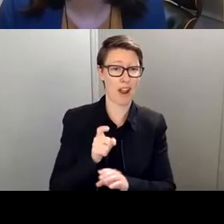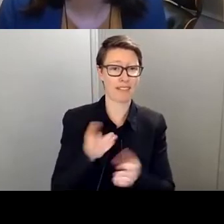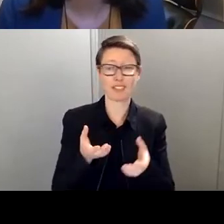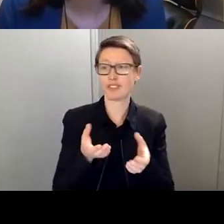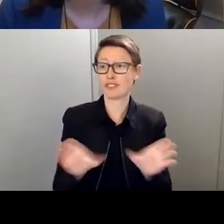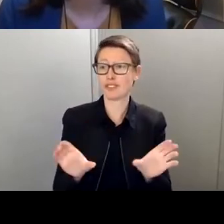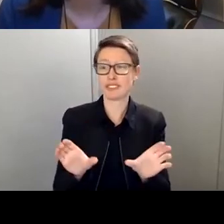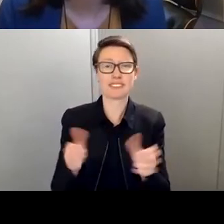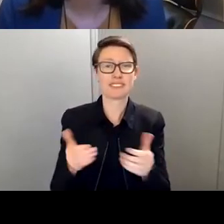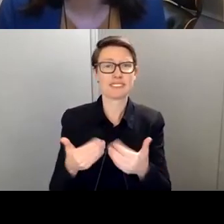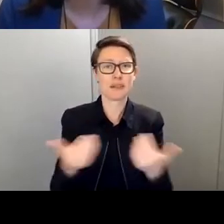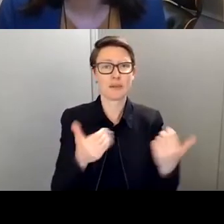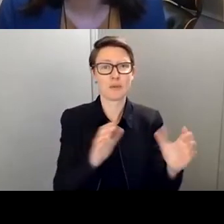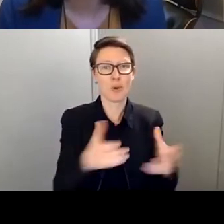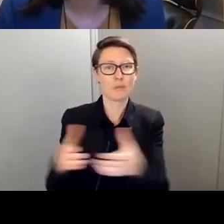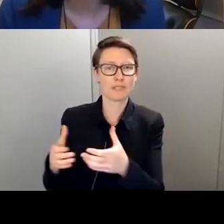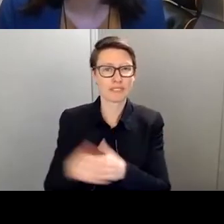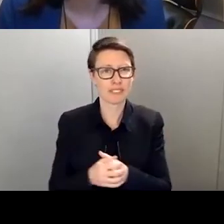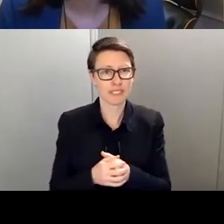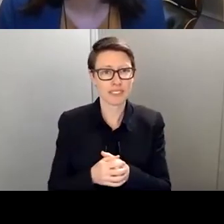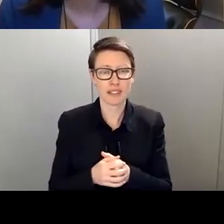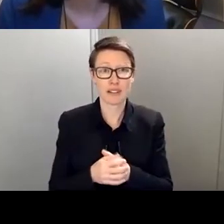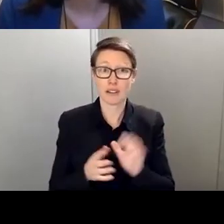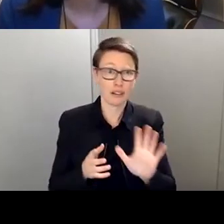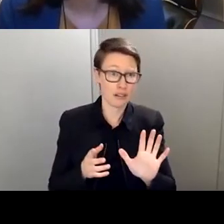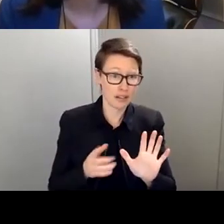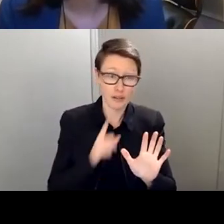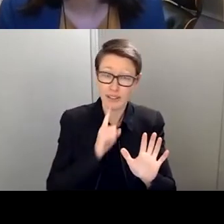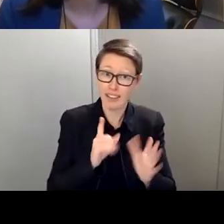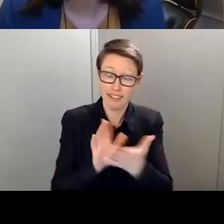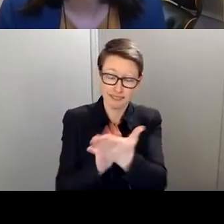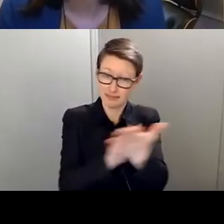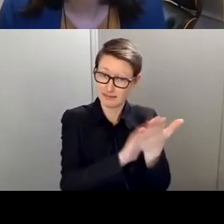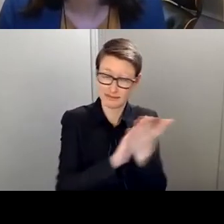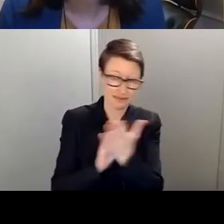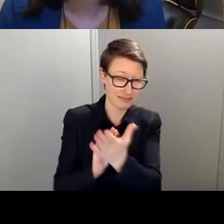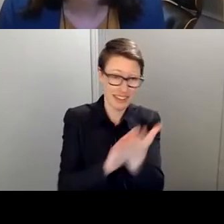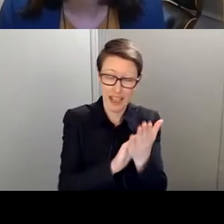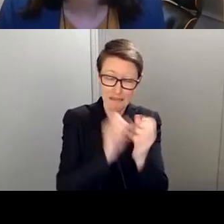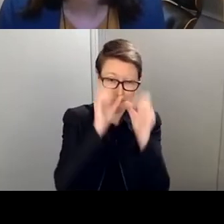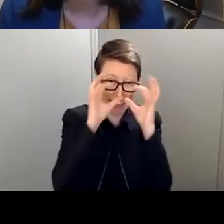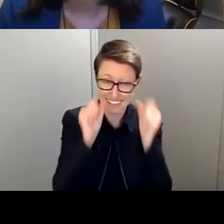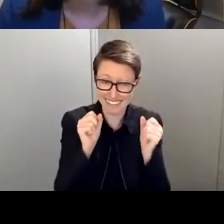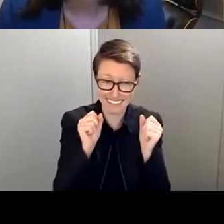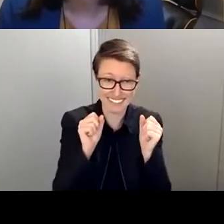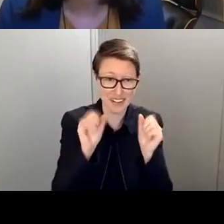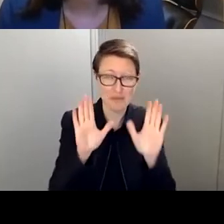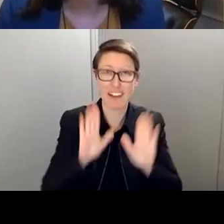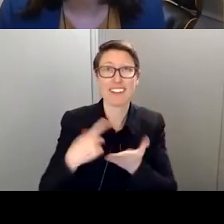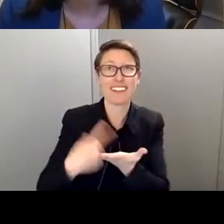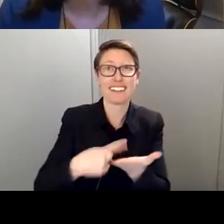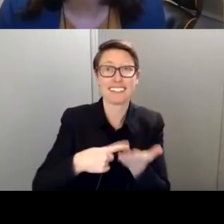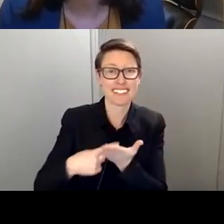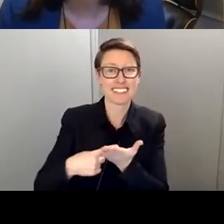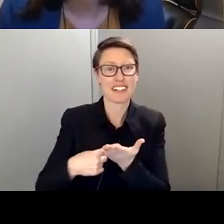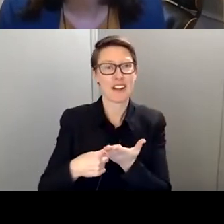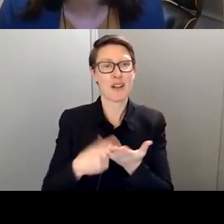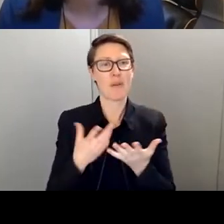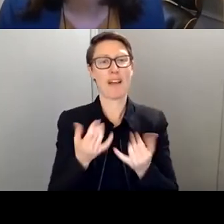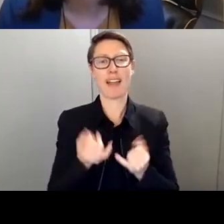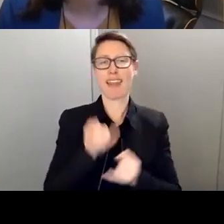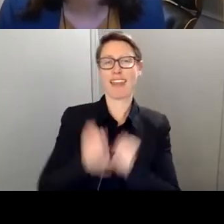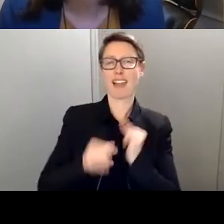wanna wrap up, and by the way, this has been amazing. Round of applause, you guys, incredible so far. I wanna wrap up with a lightning